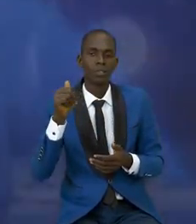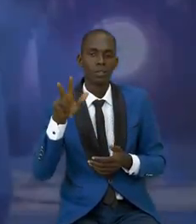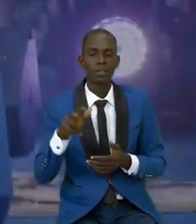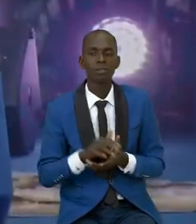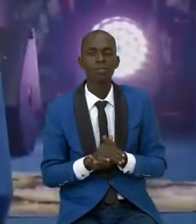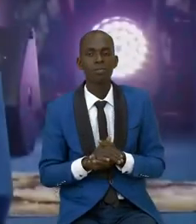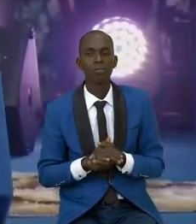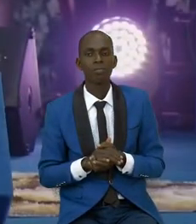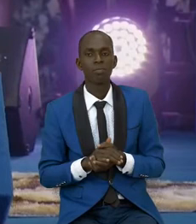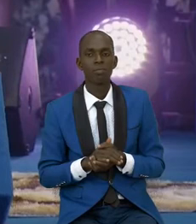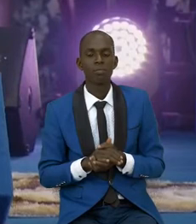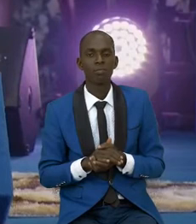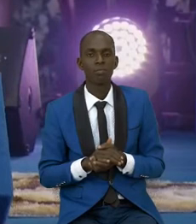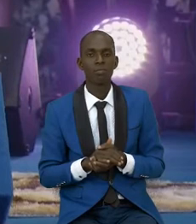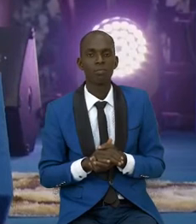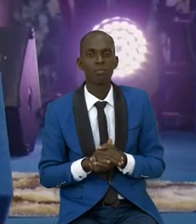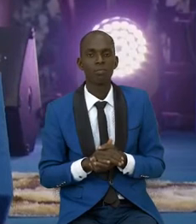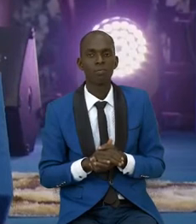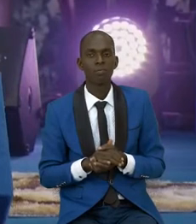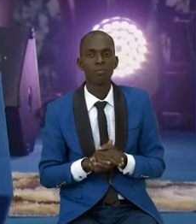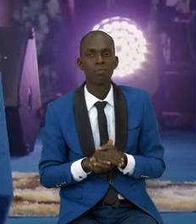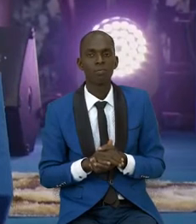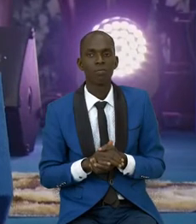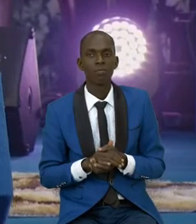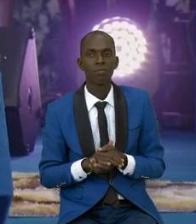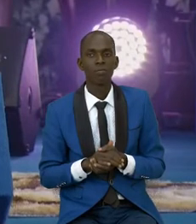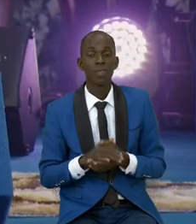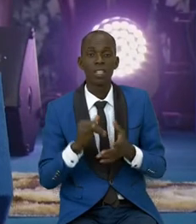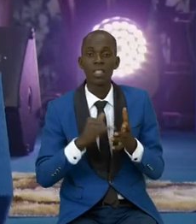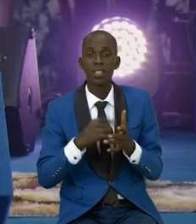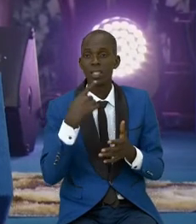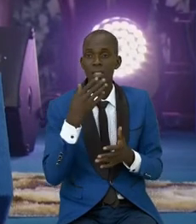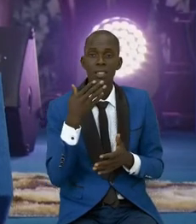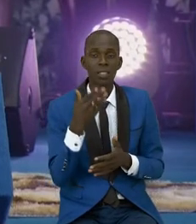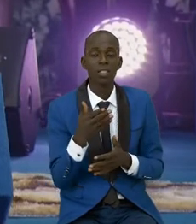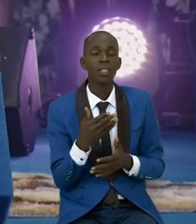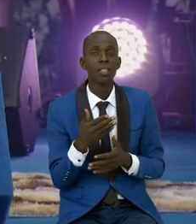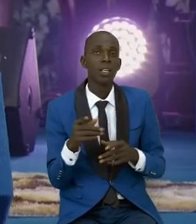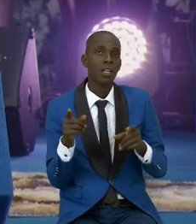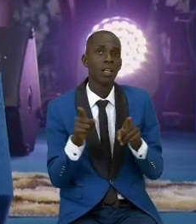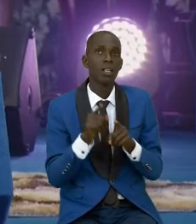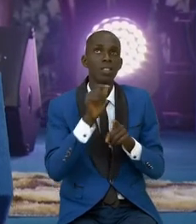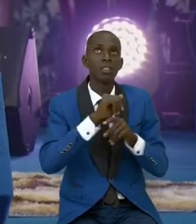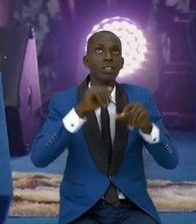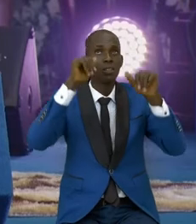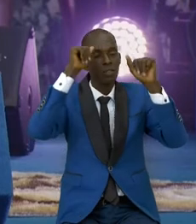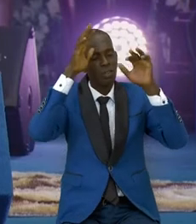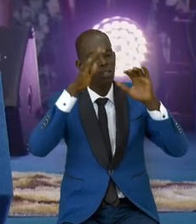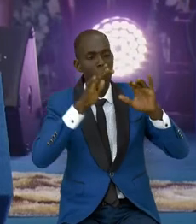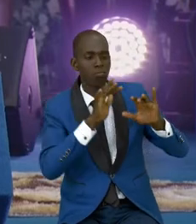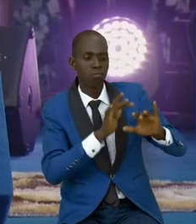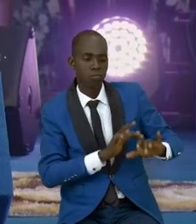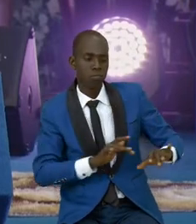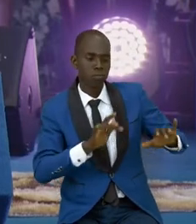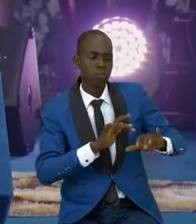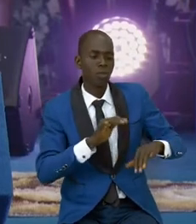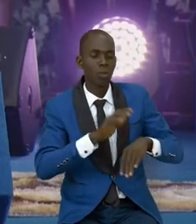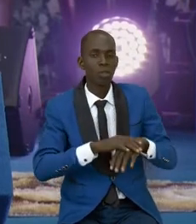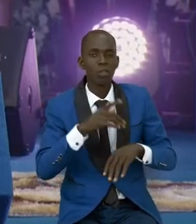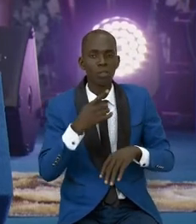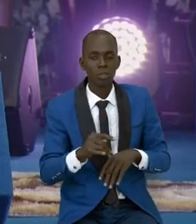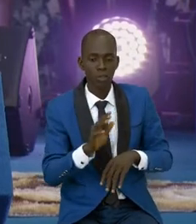it tells us, it says, like, as a father pitieth his children, you